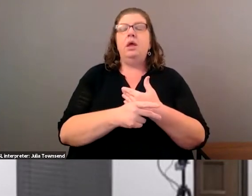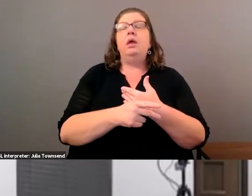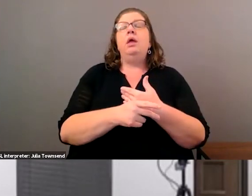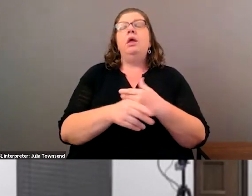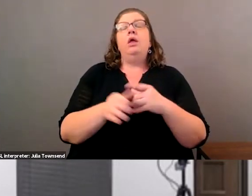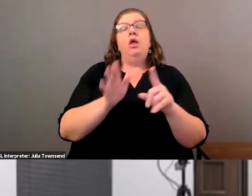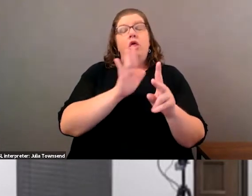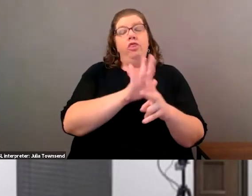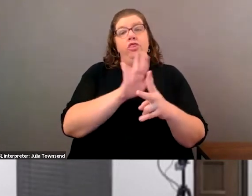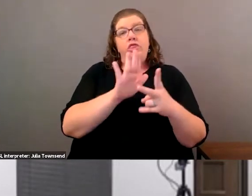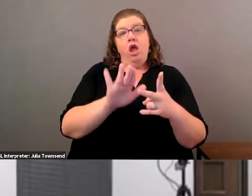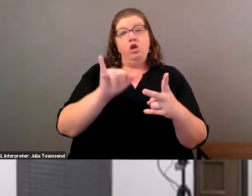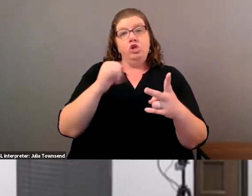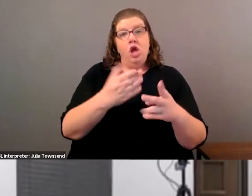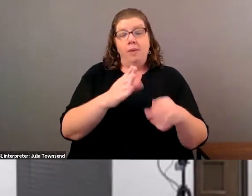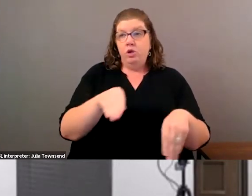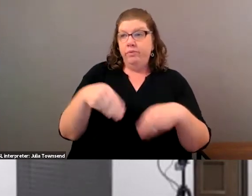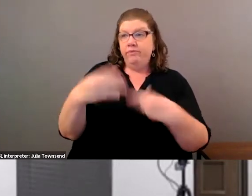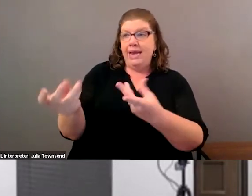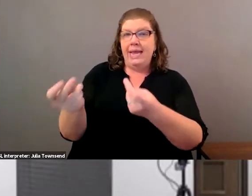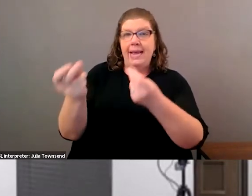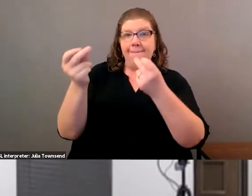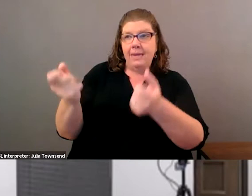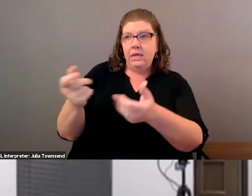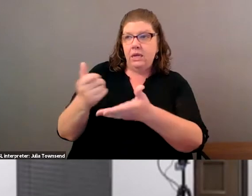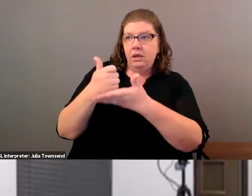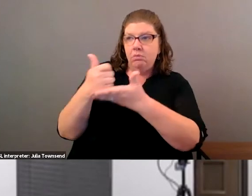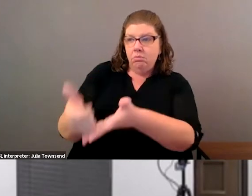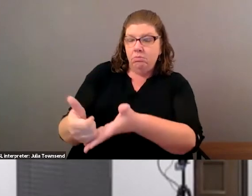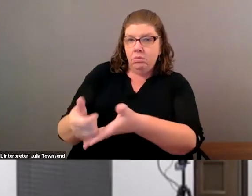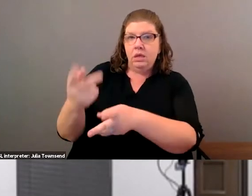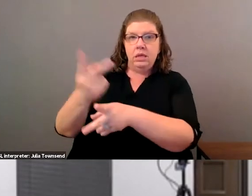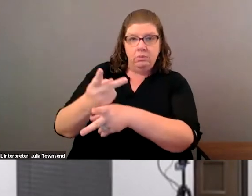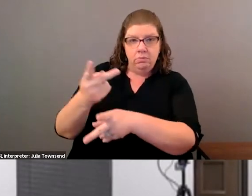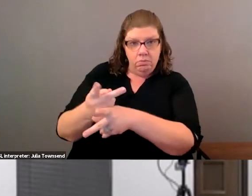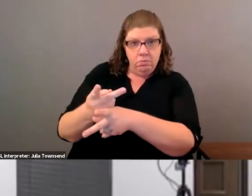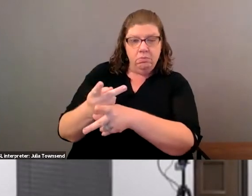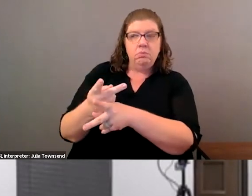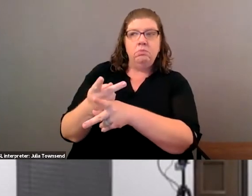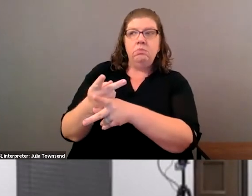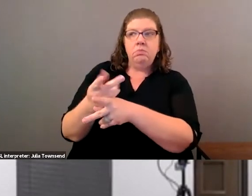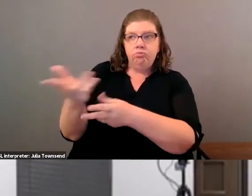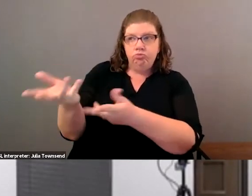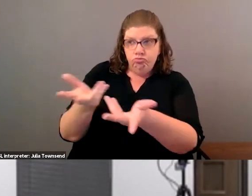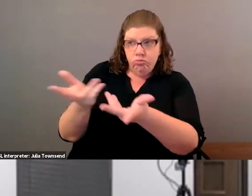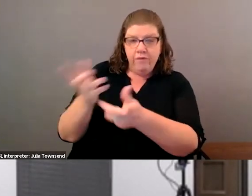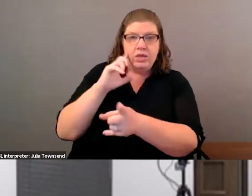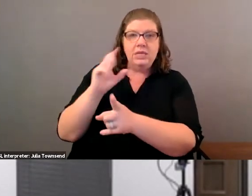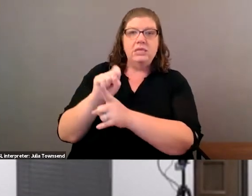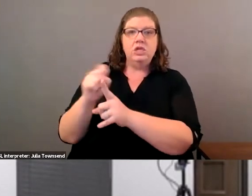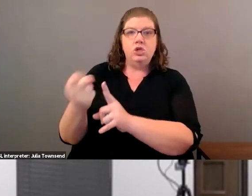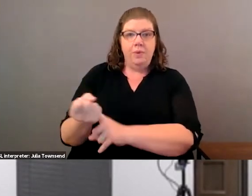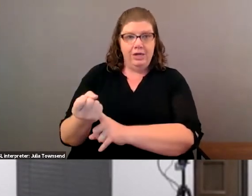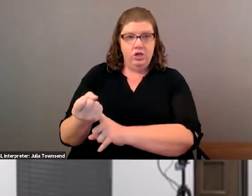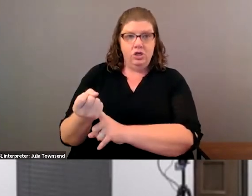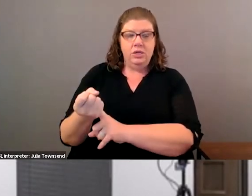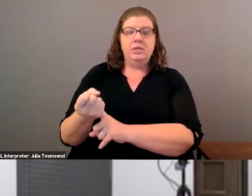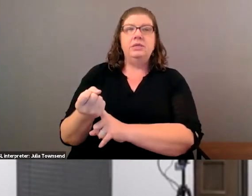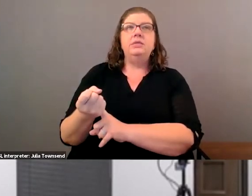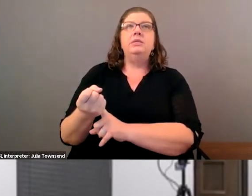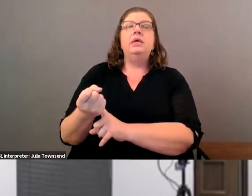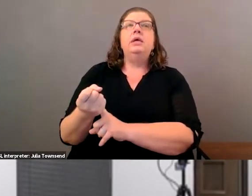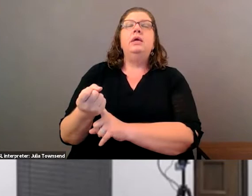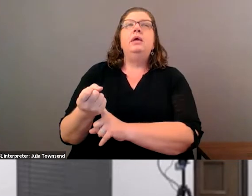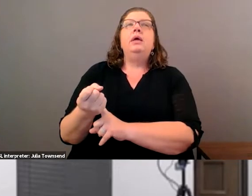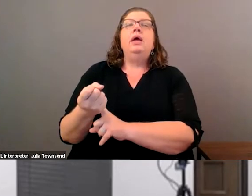is to really provide that immediate treatment, immediate care in these situations, and